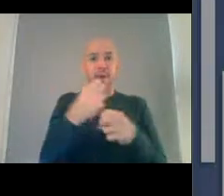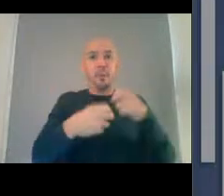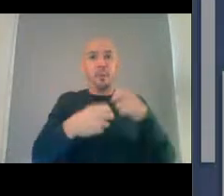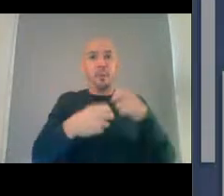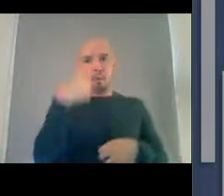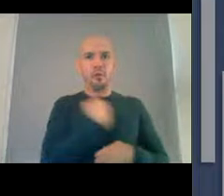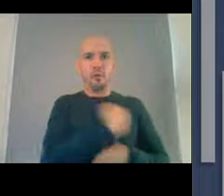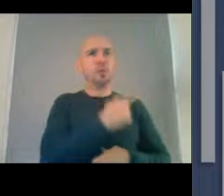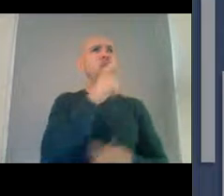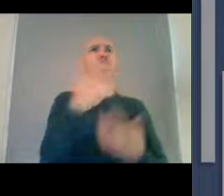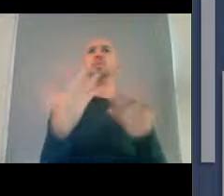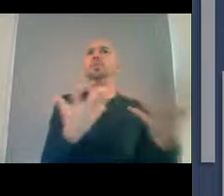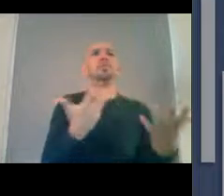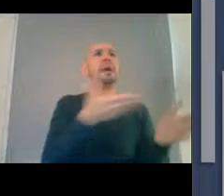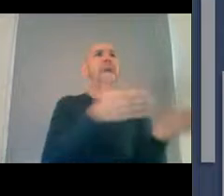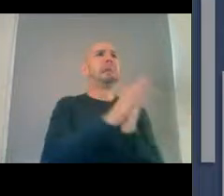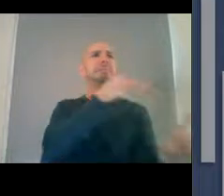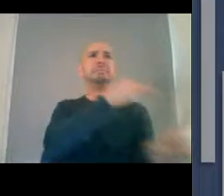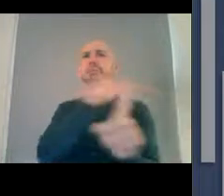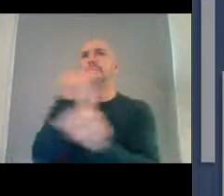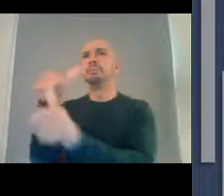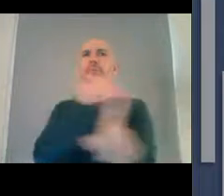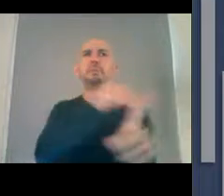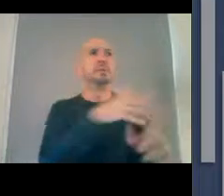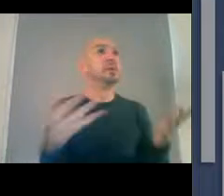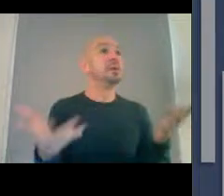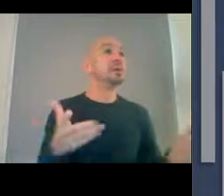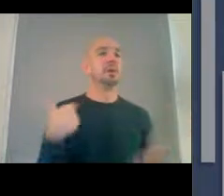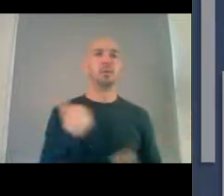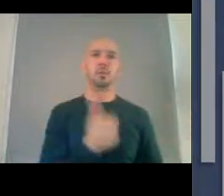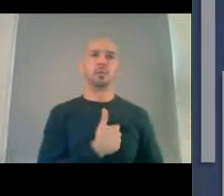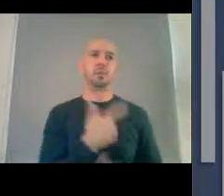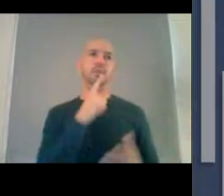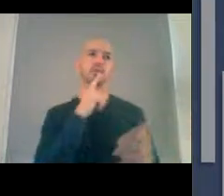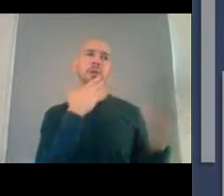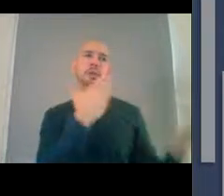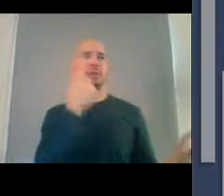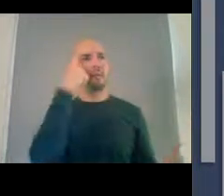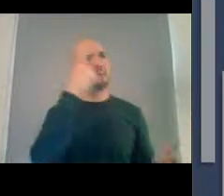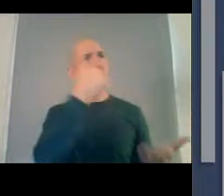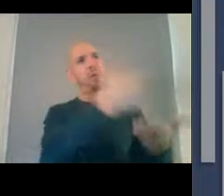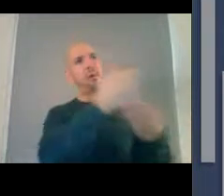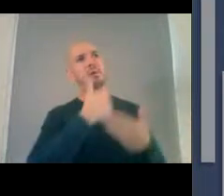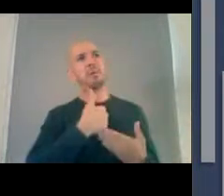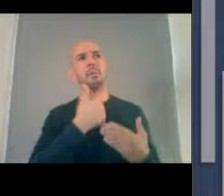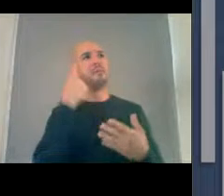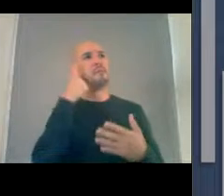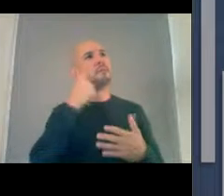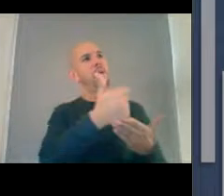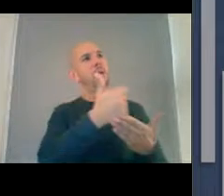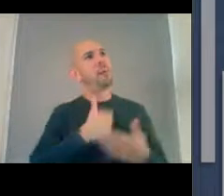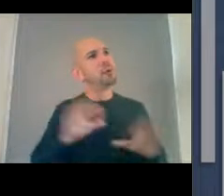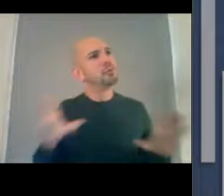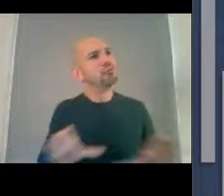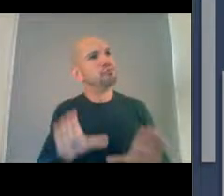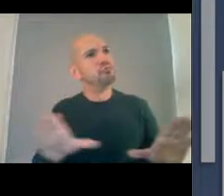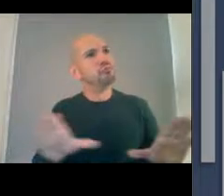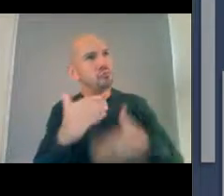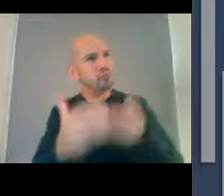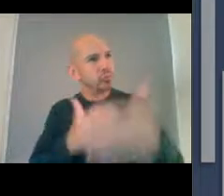you know basically to say we appreciate any any efforts in trying to help move this along uh for whoever may be listening uh and then